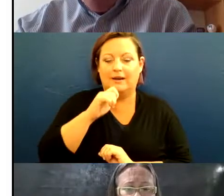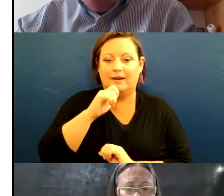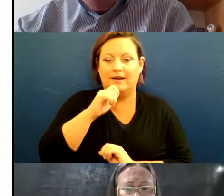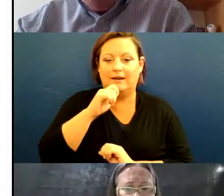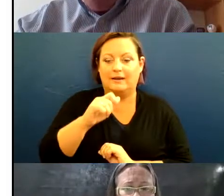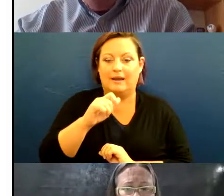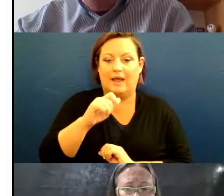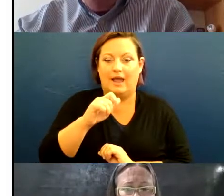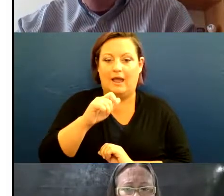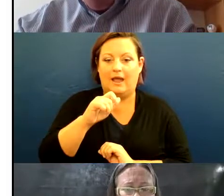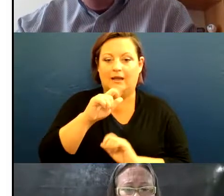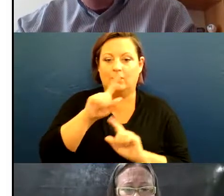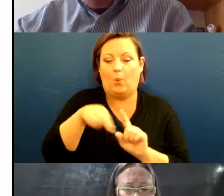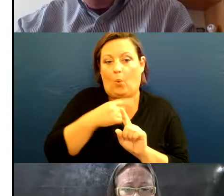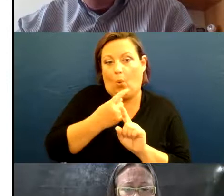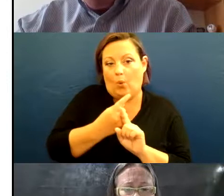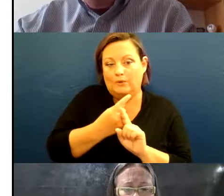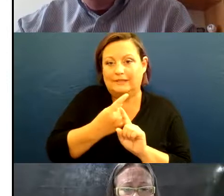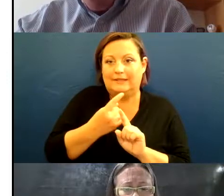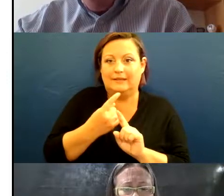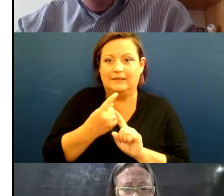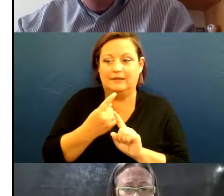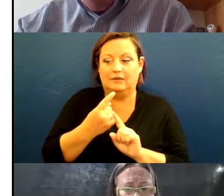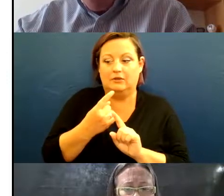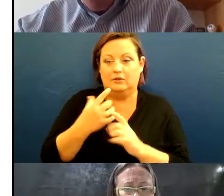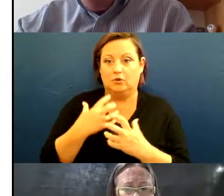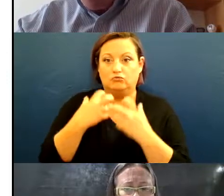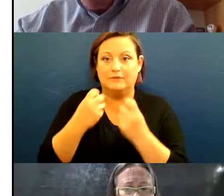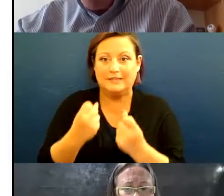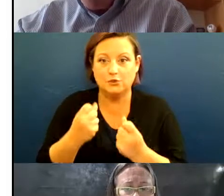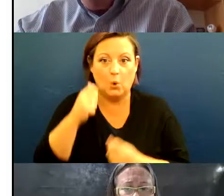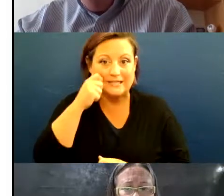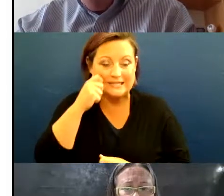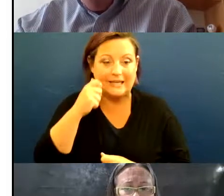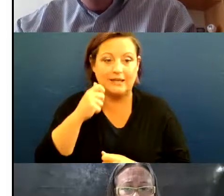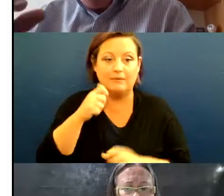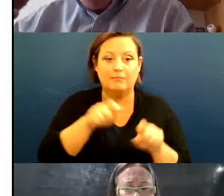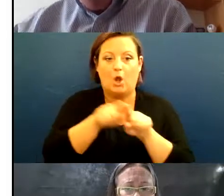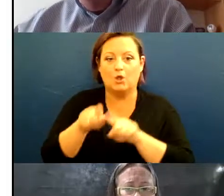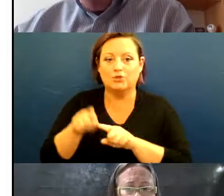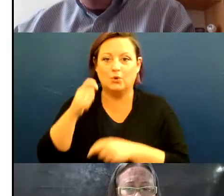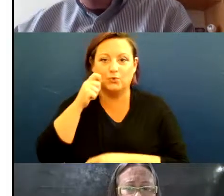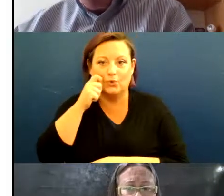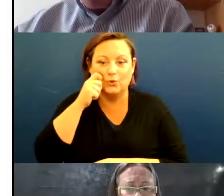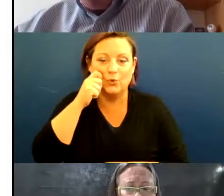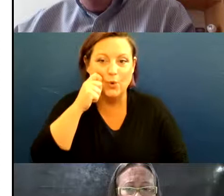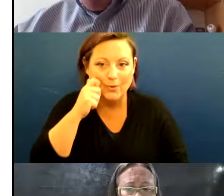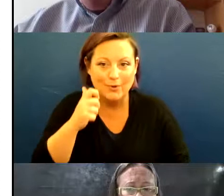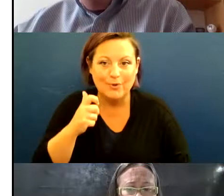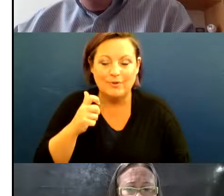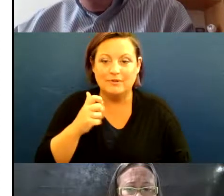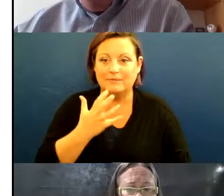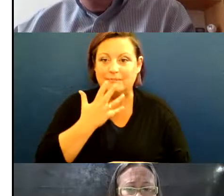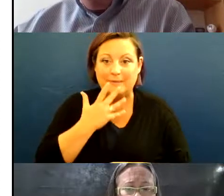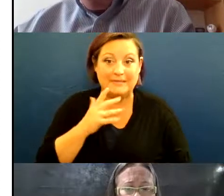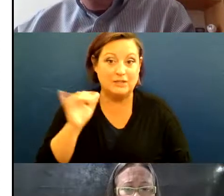beautiful reconstituted skin, but it also restored her normal pigmentation, because there are melanocytes in